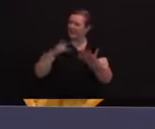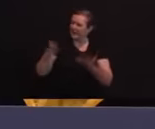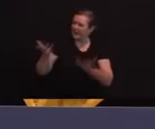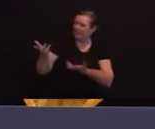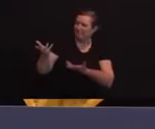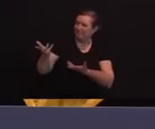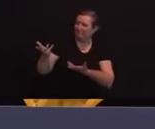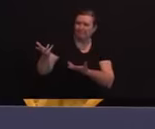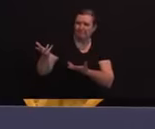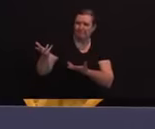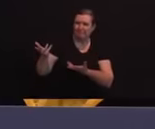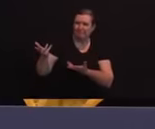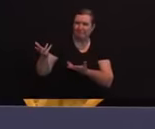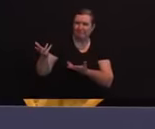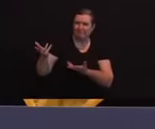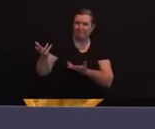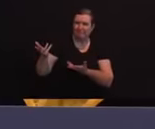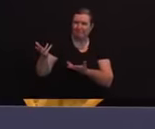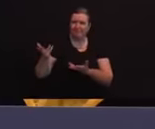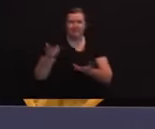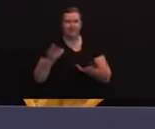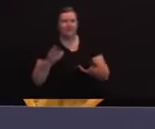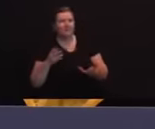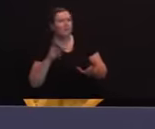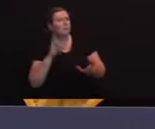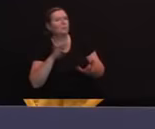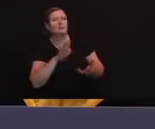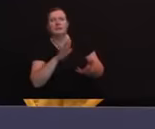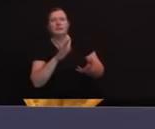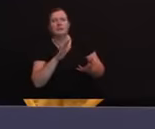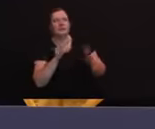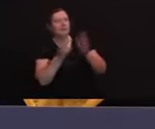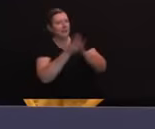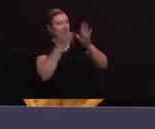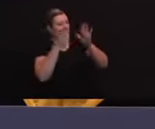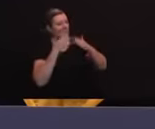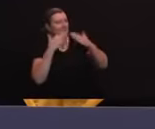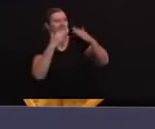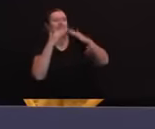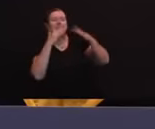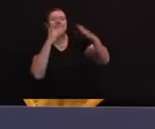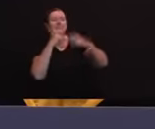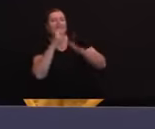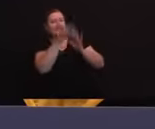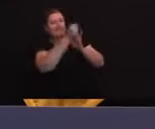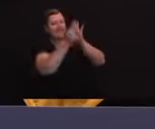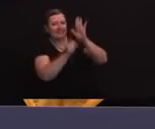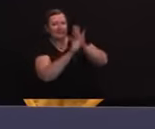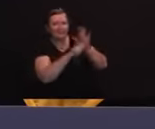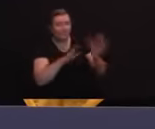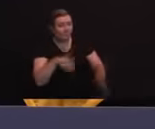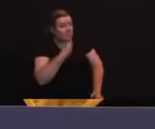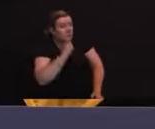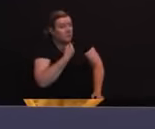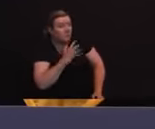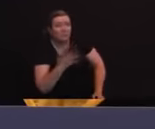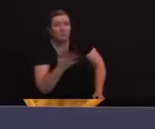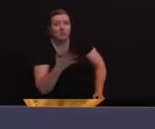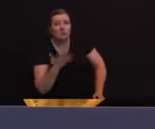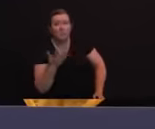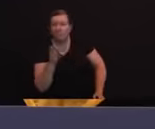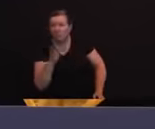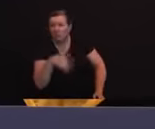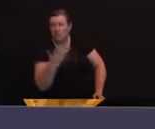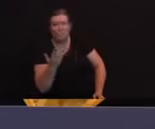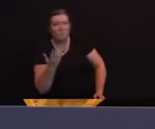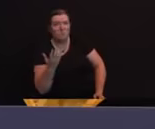situations. Judy's just banned singing, for instance, in the state of Texas. Well, that was significant, I thought. And technical question, what